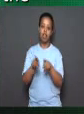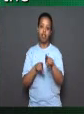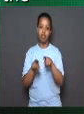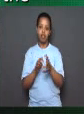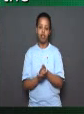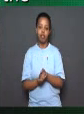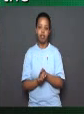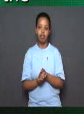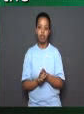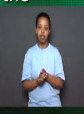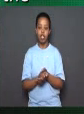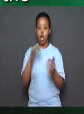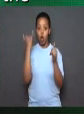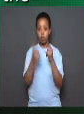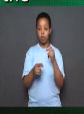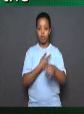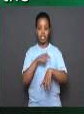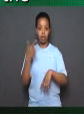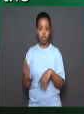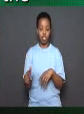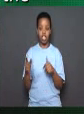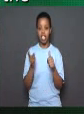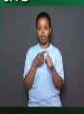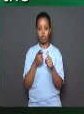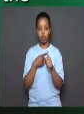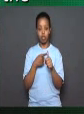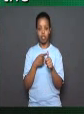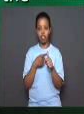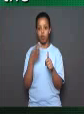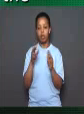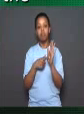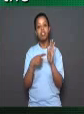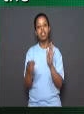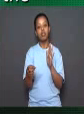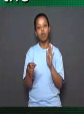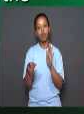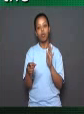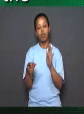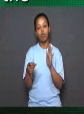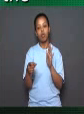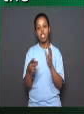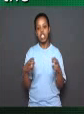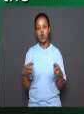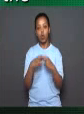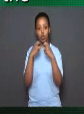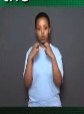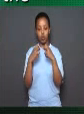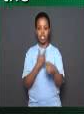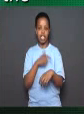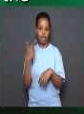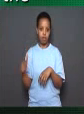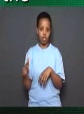Optimum temperature refers to the temperature at which the number of collisions